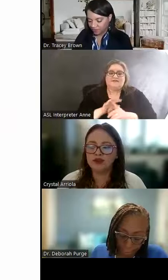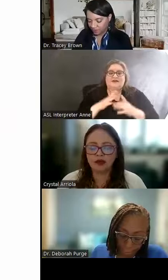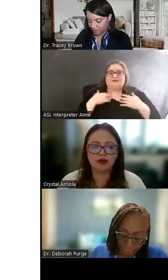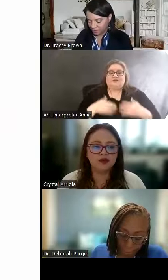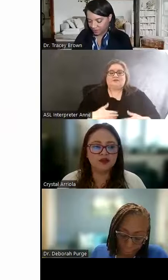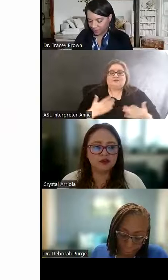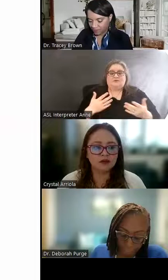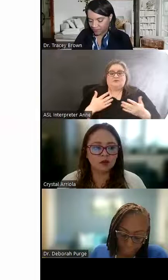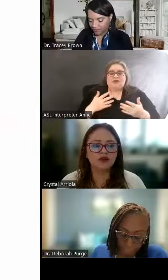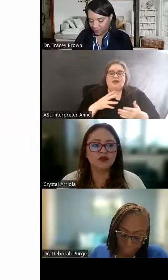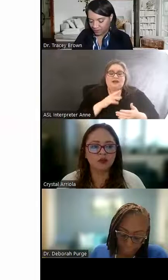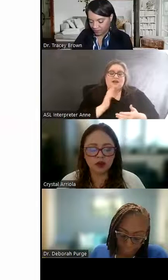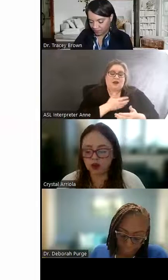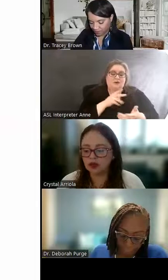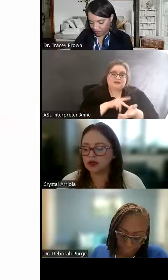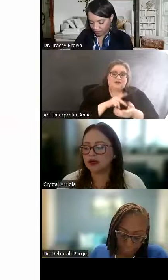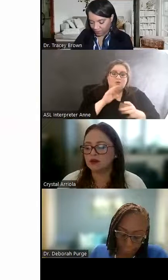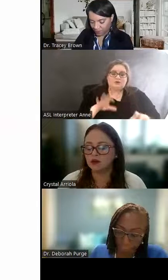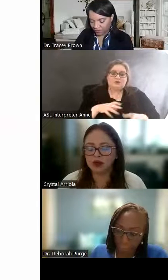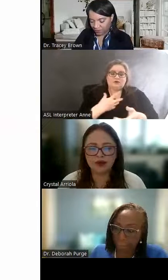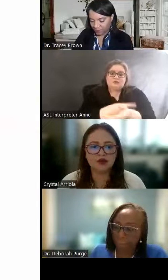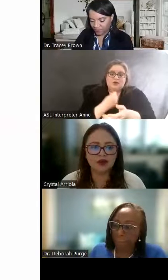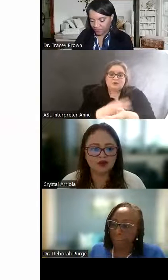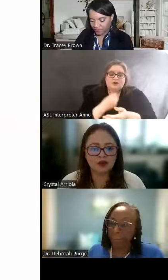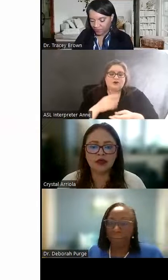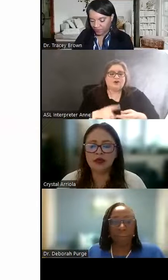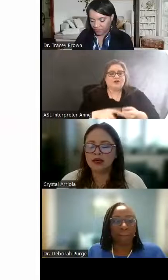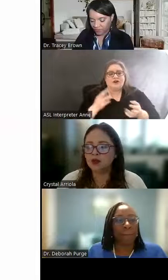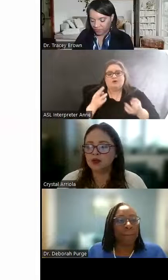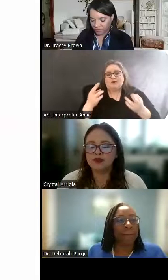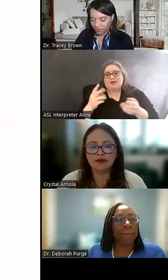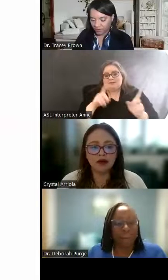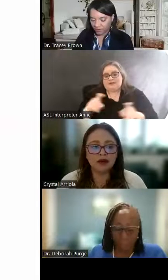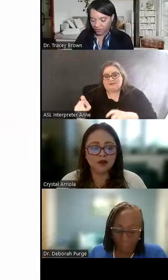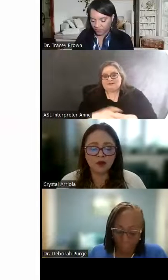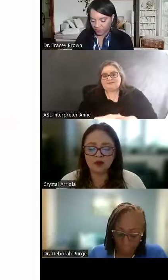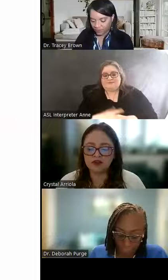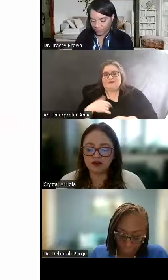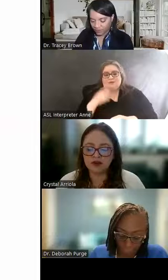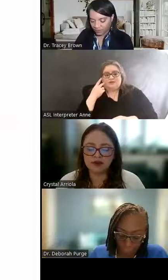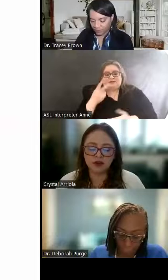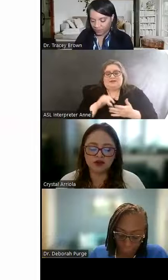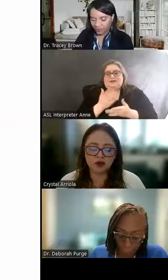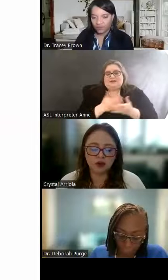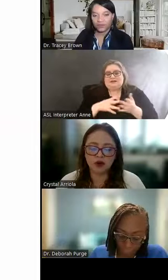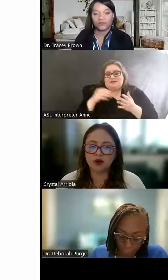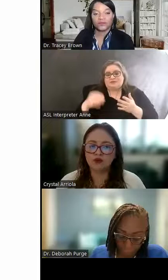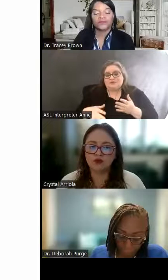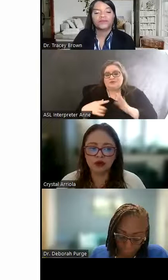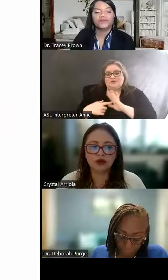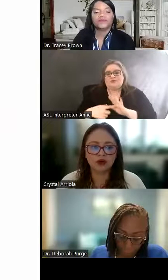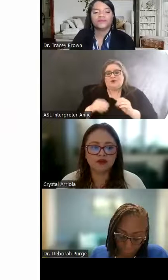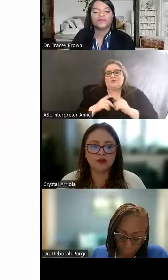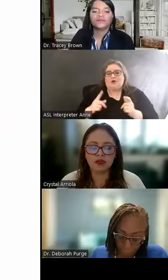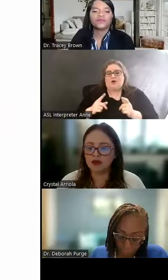our psychiatrist, will do some blood work and recommend some testing. And we found that some of our students that were showing more